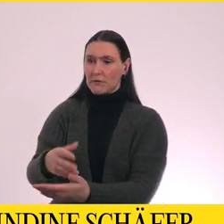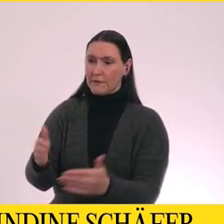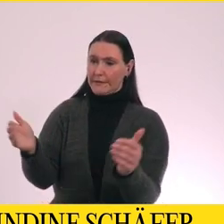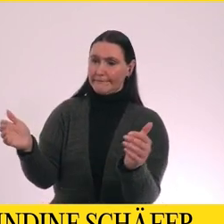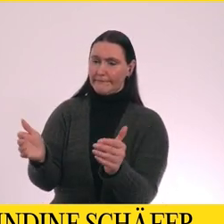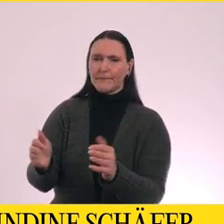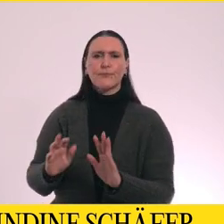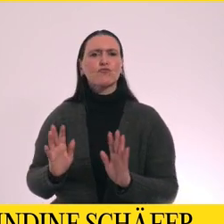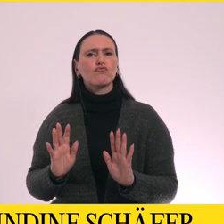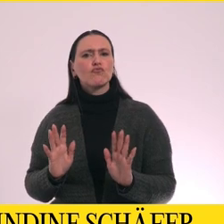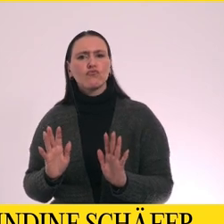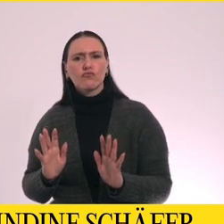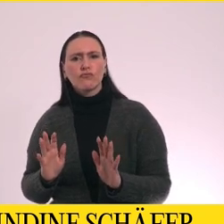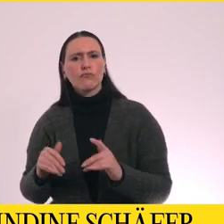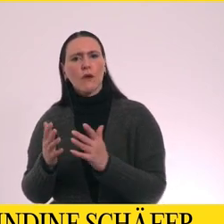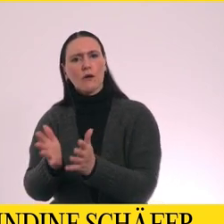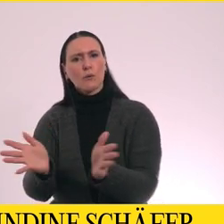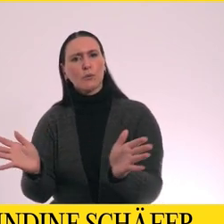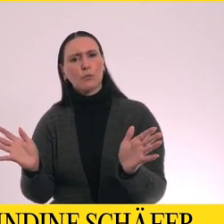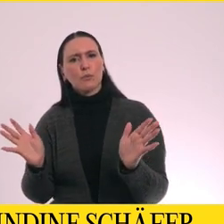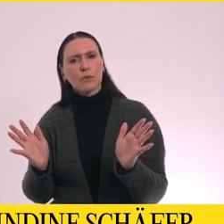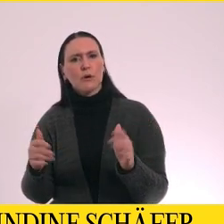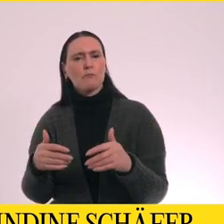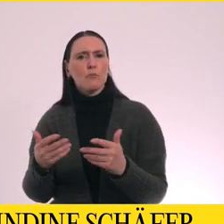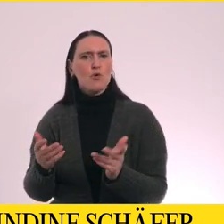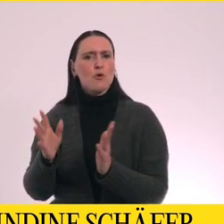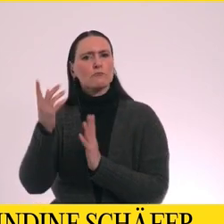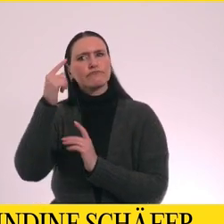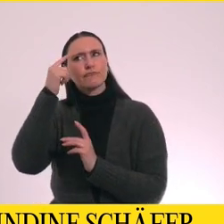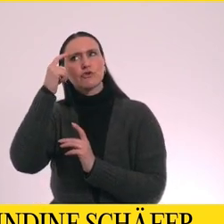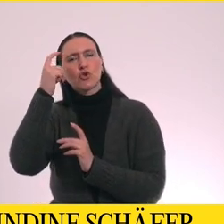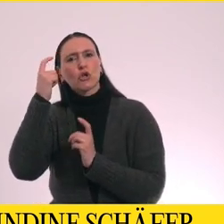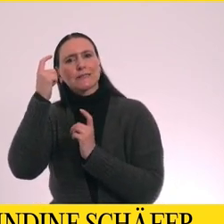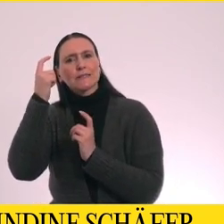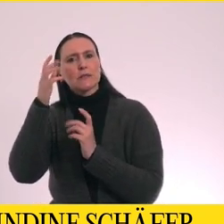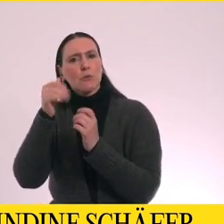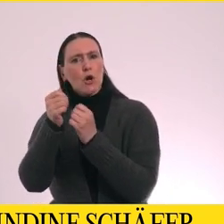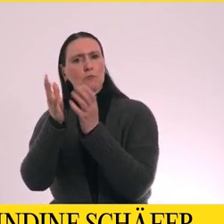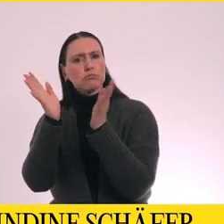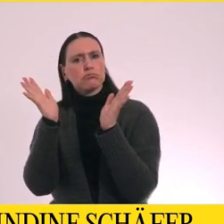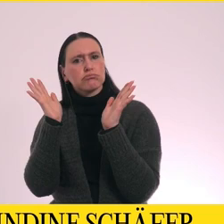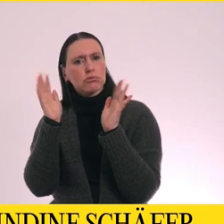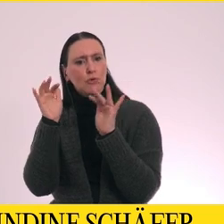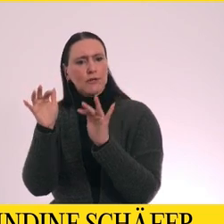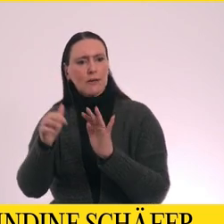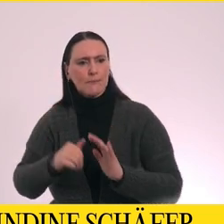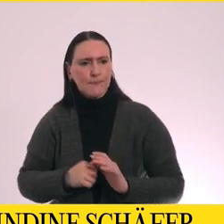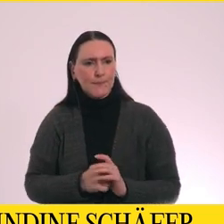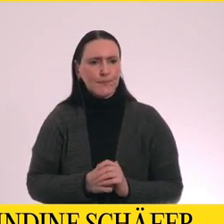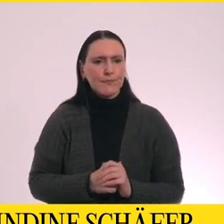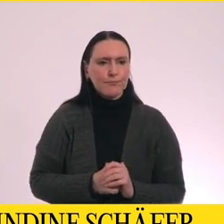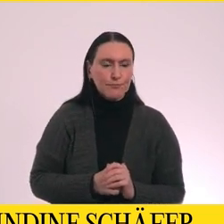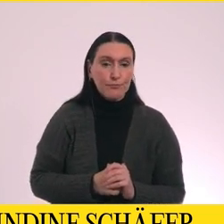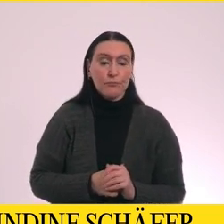vital, creative force. Yeah, I mean, I just add to that, thinking about